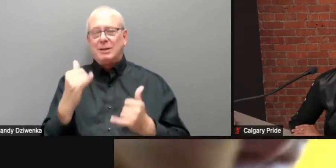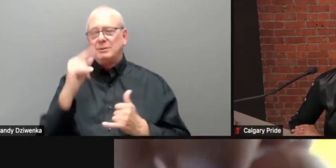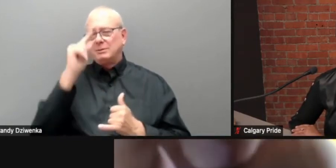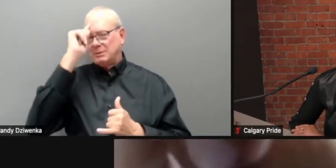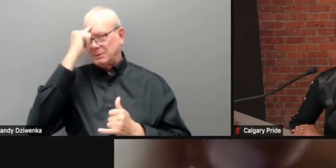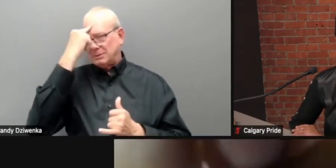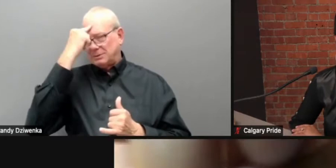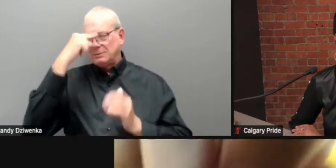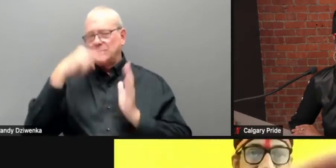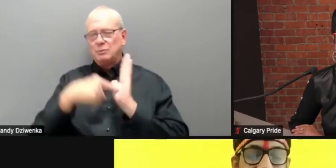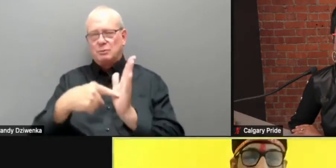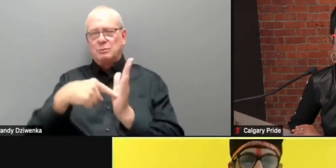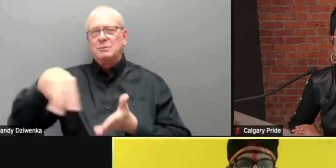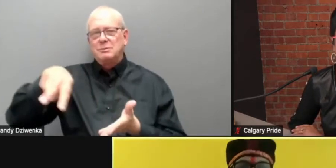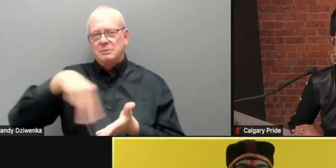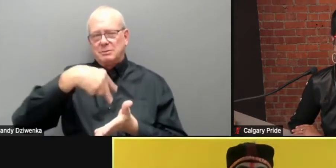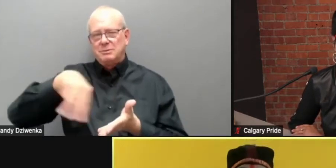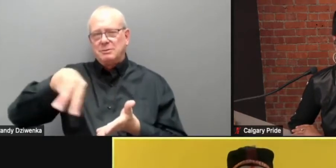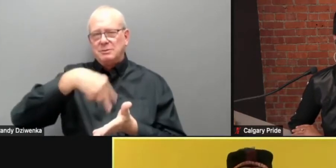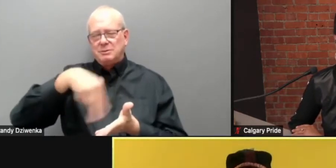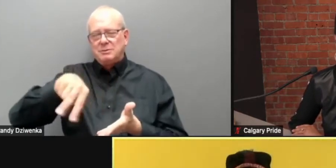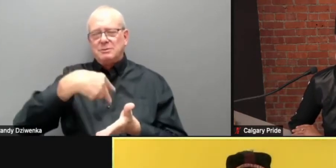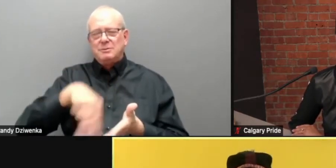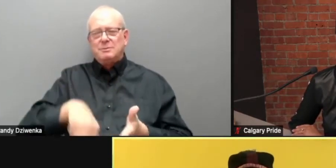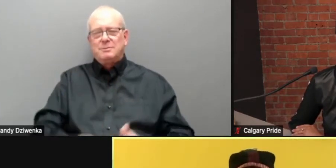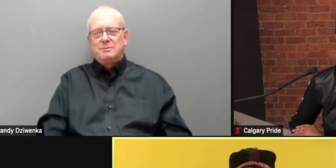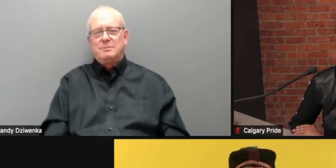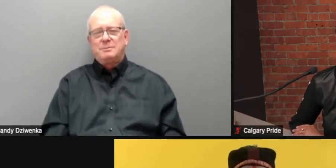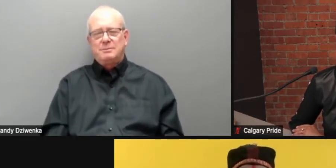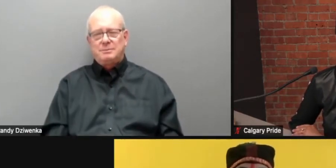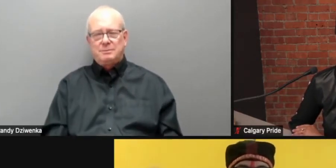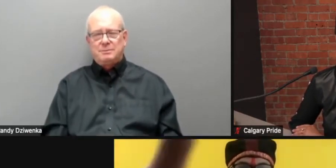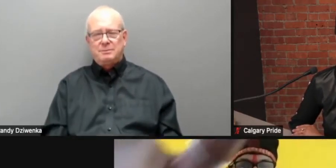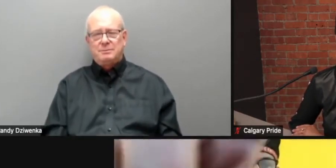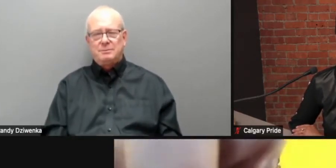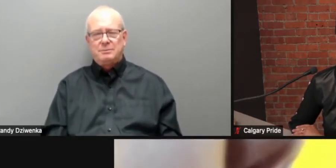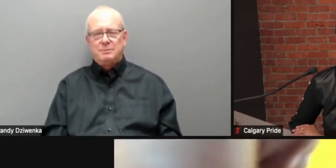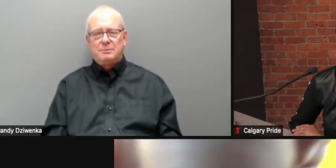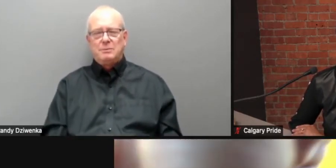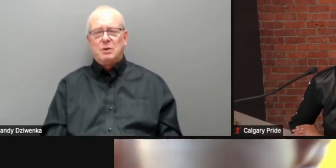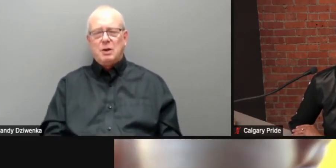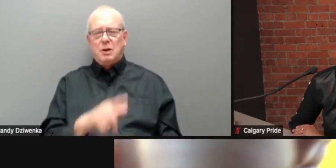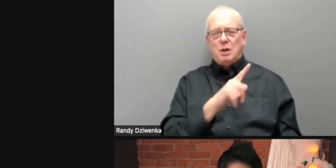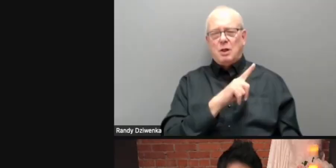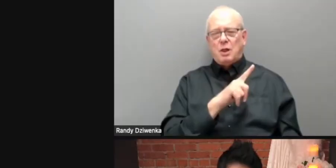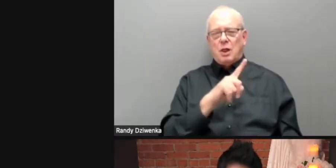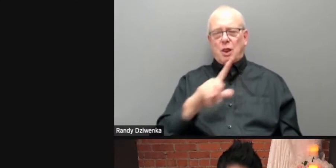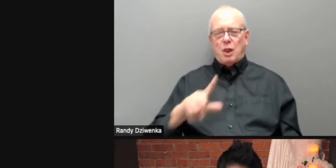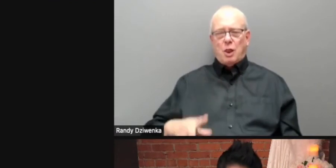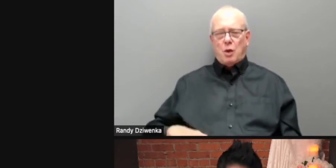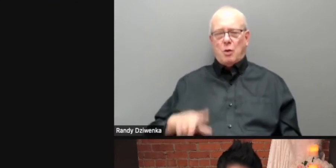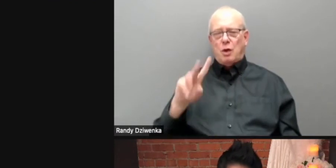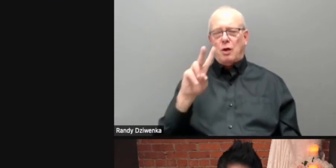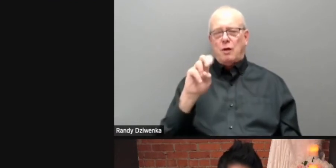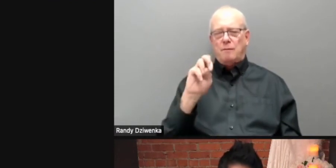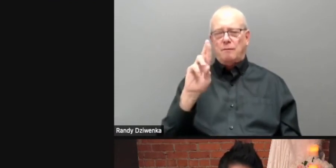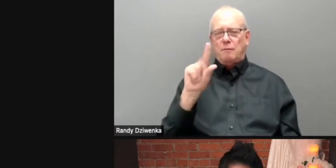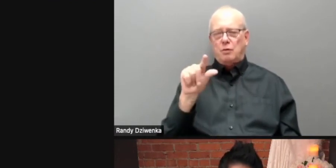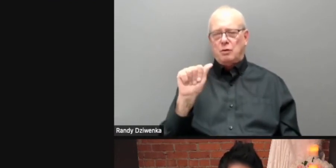Muruga. Lord Muruga is the elder brother of Lord Ganesha and is known as one of the six